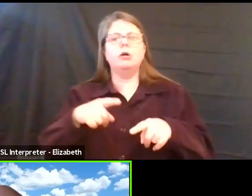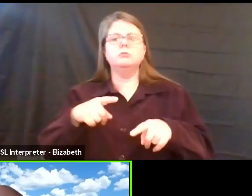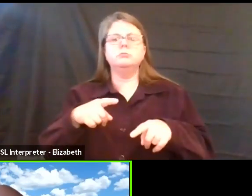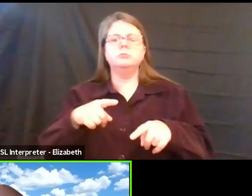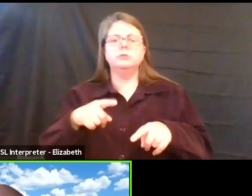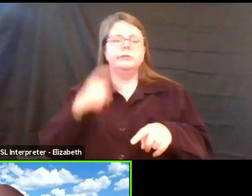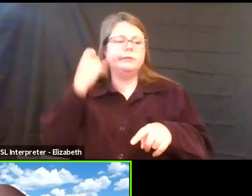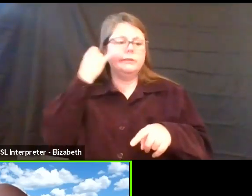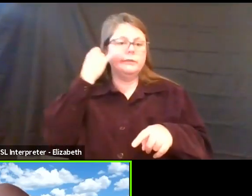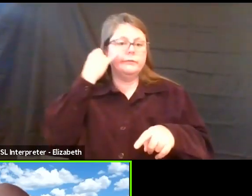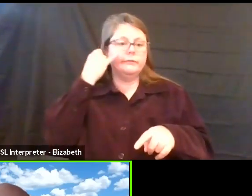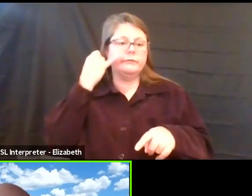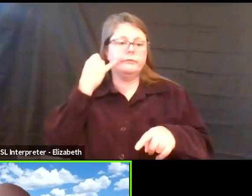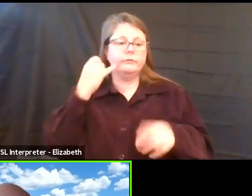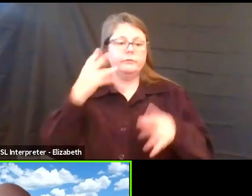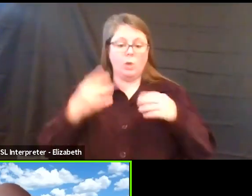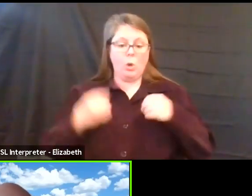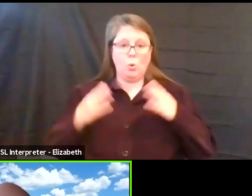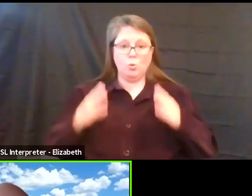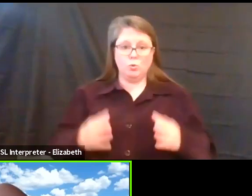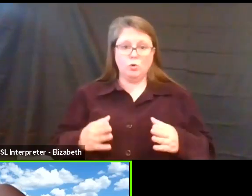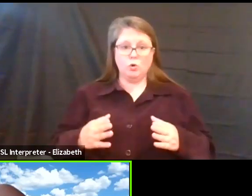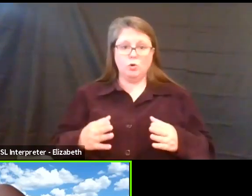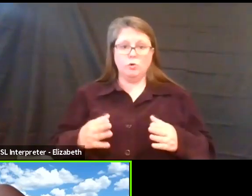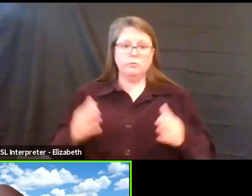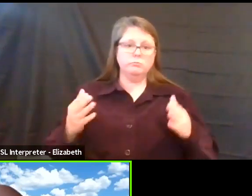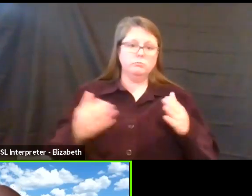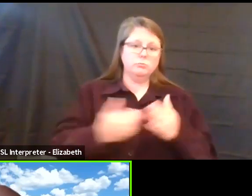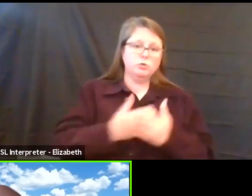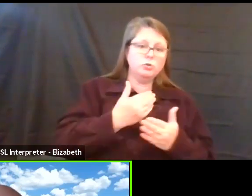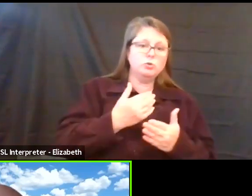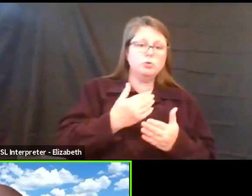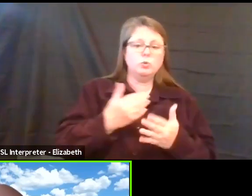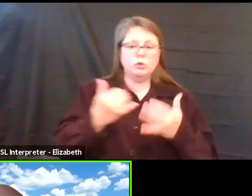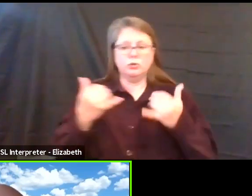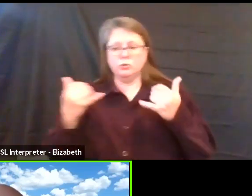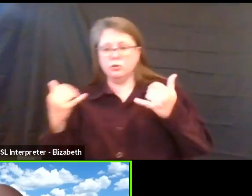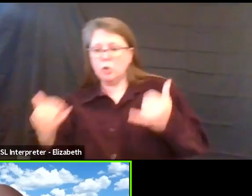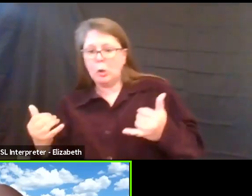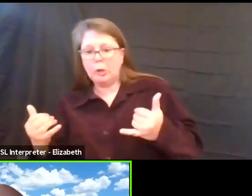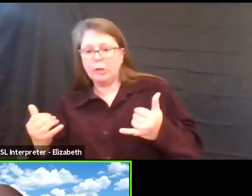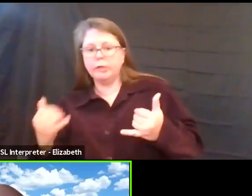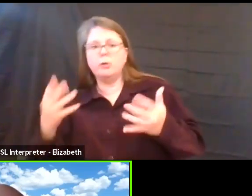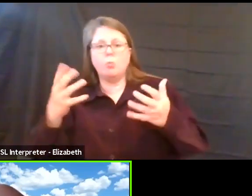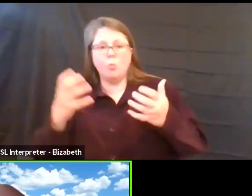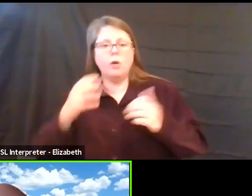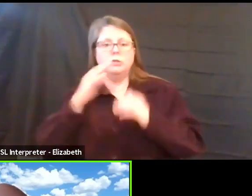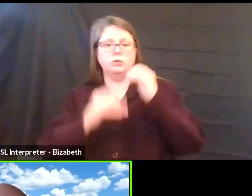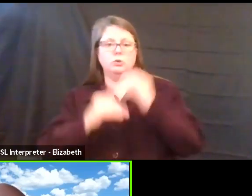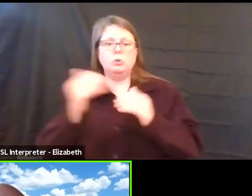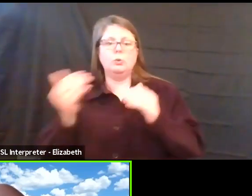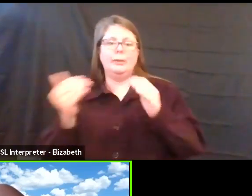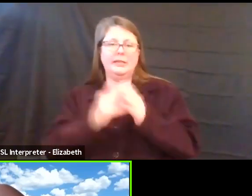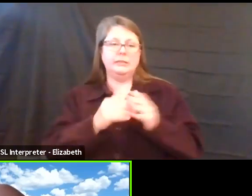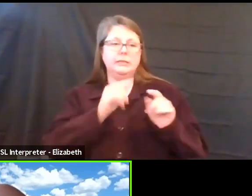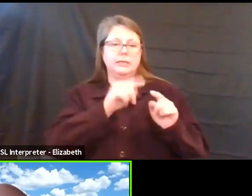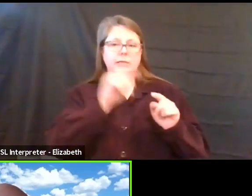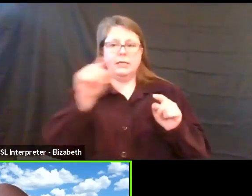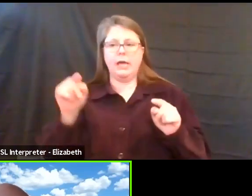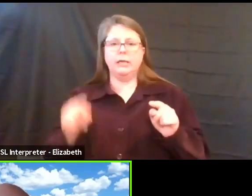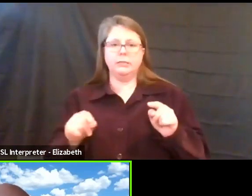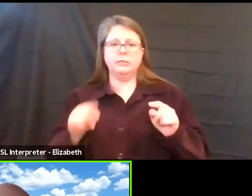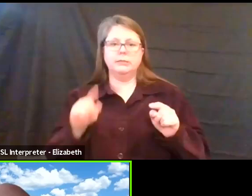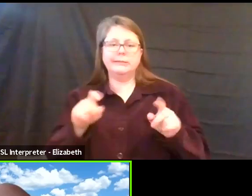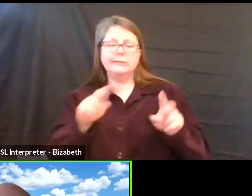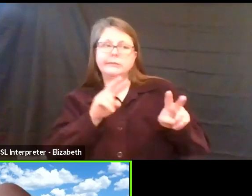of rebuilding parks. But again, this will happen down the road once the cleanup has happened. But some of those decisions may